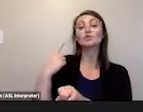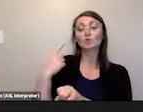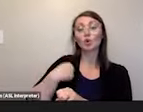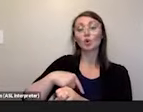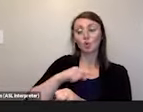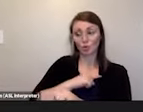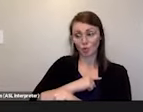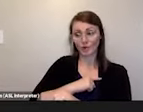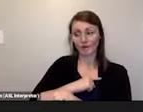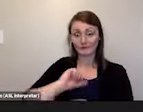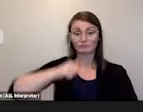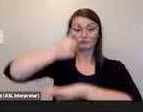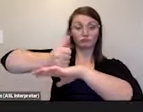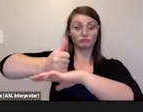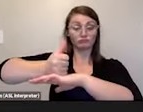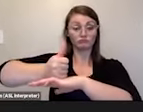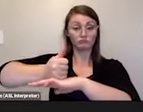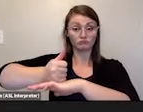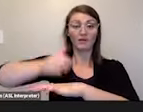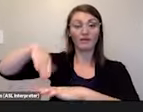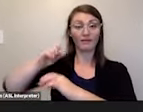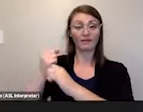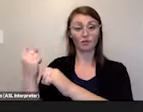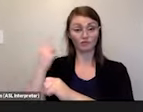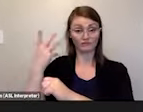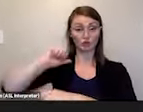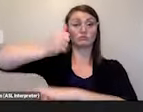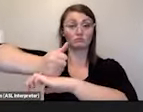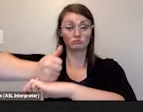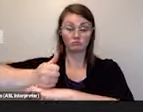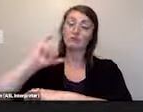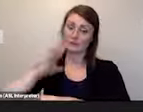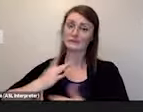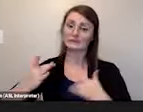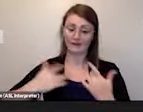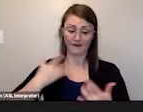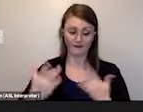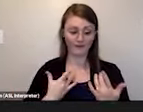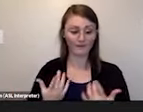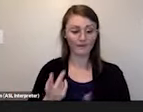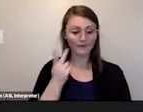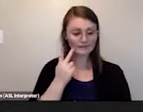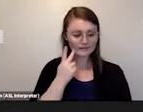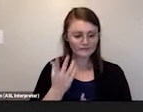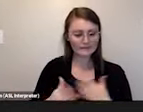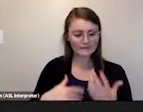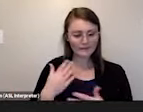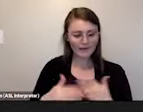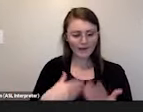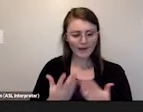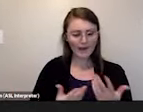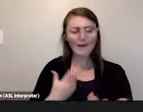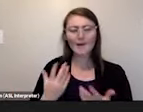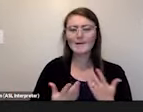installing that late last year, so that was very exciting. Let's see, we also are